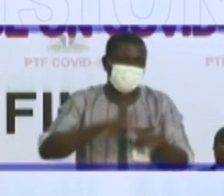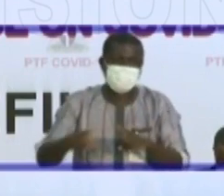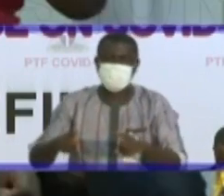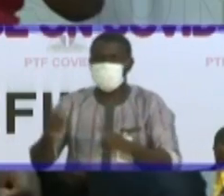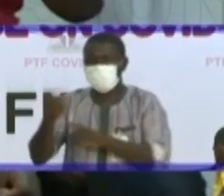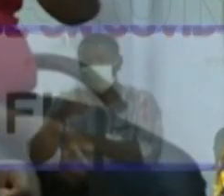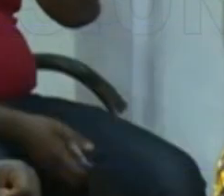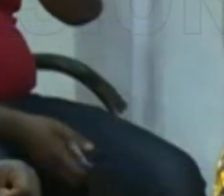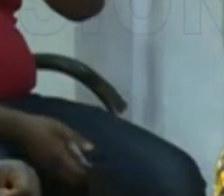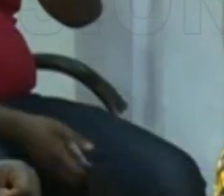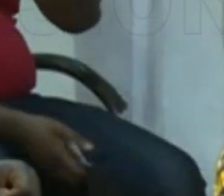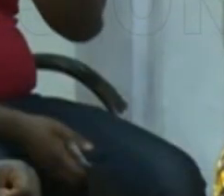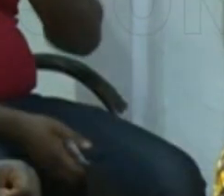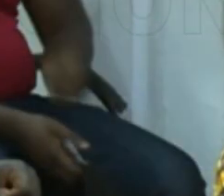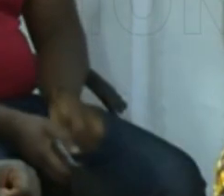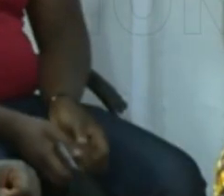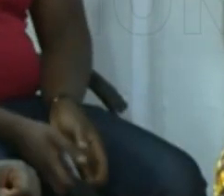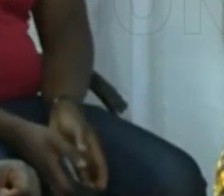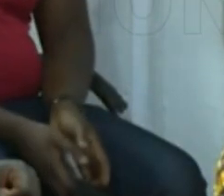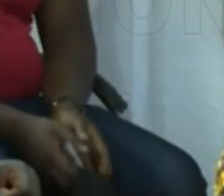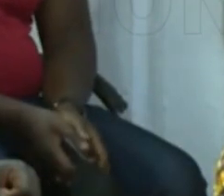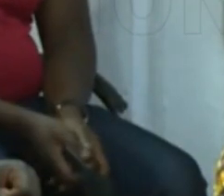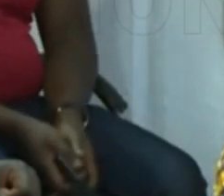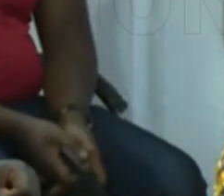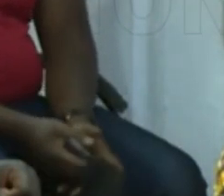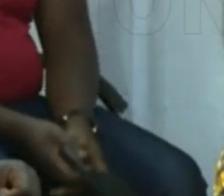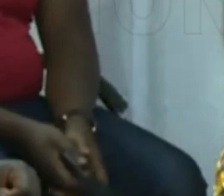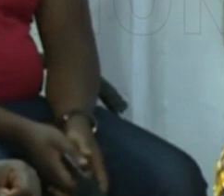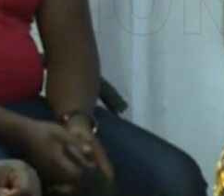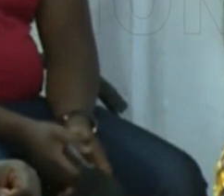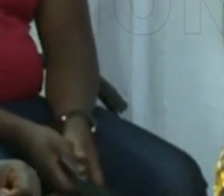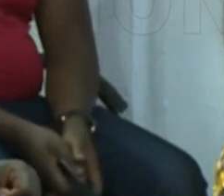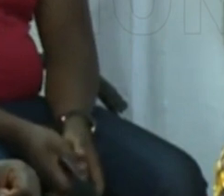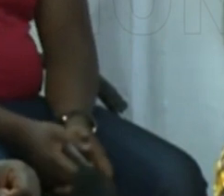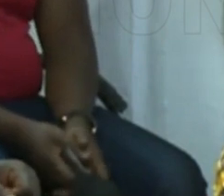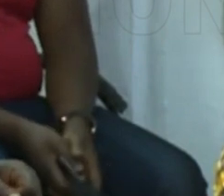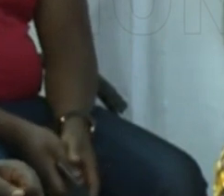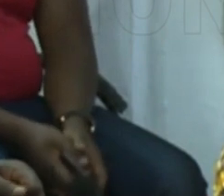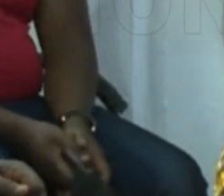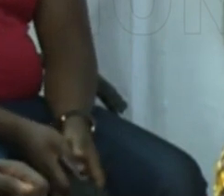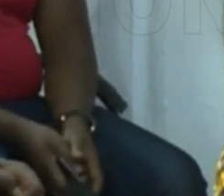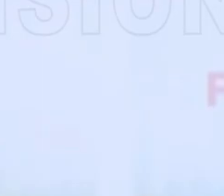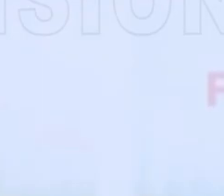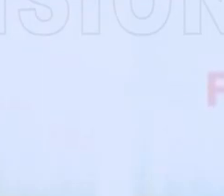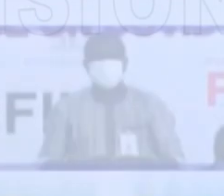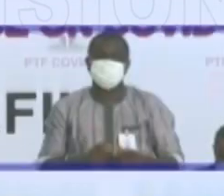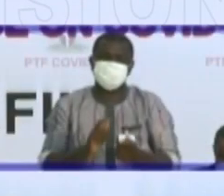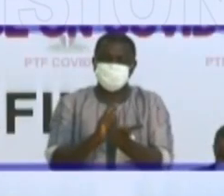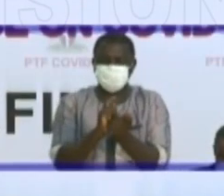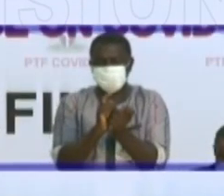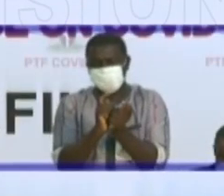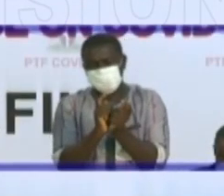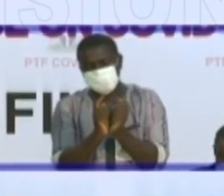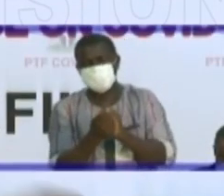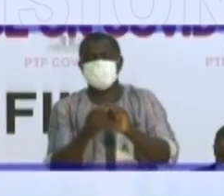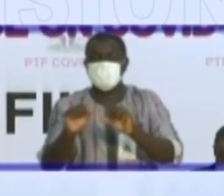basis. And we've been able to also now modify the strategy a little